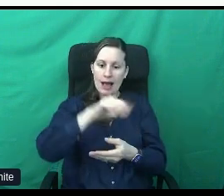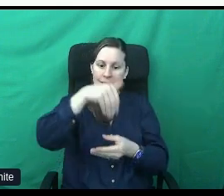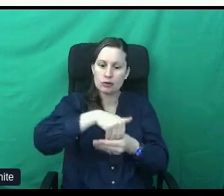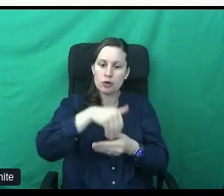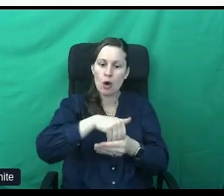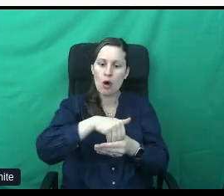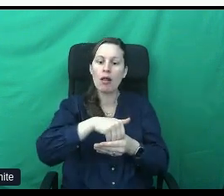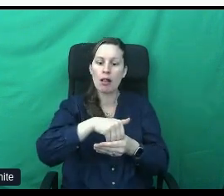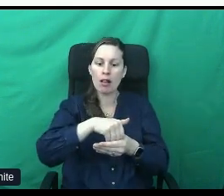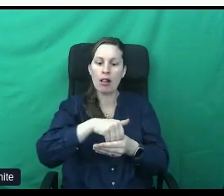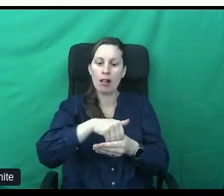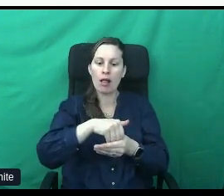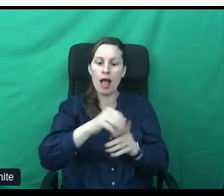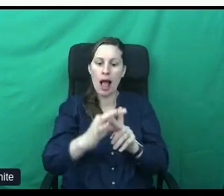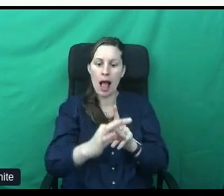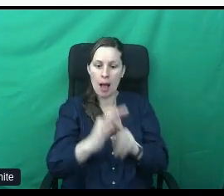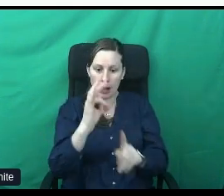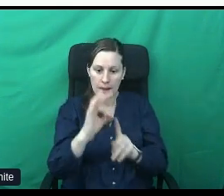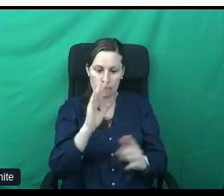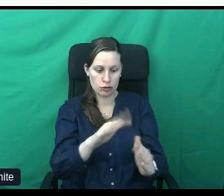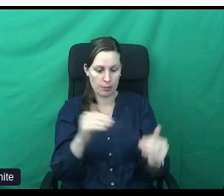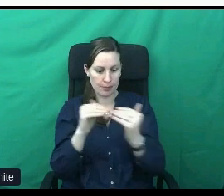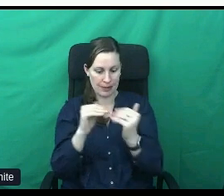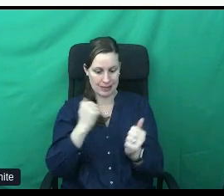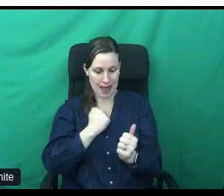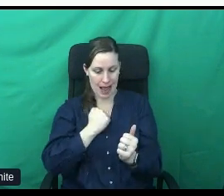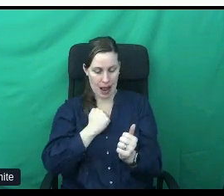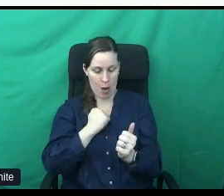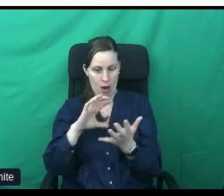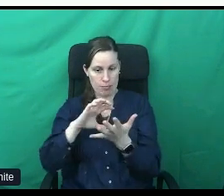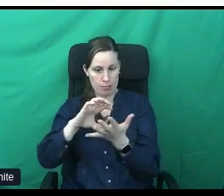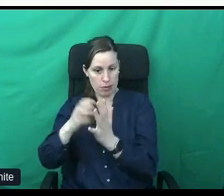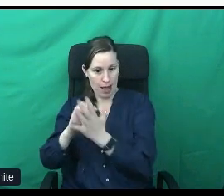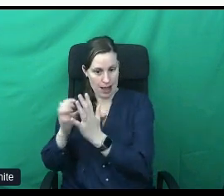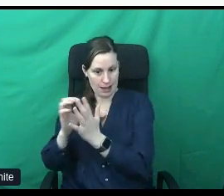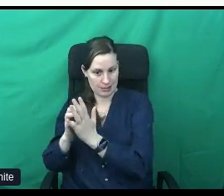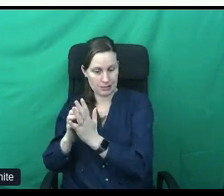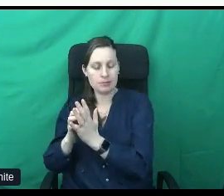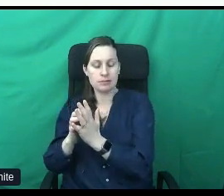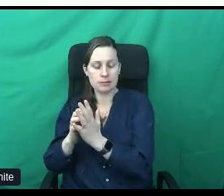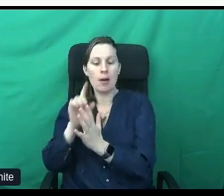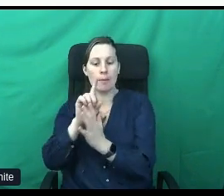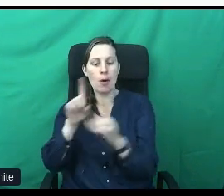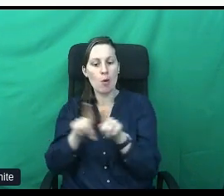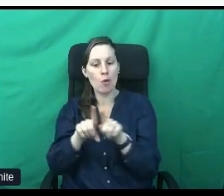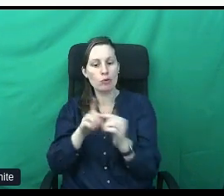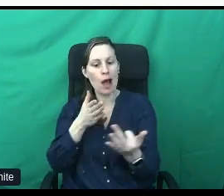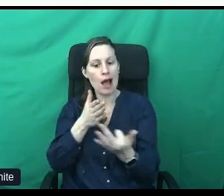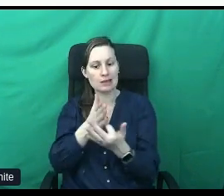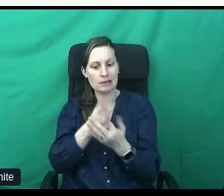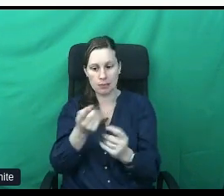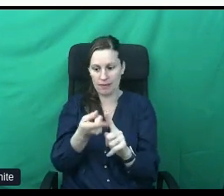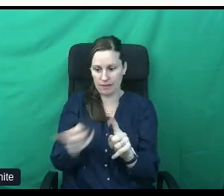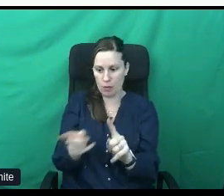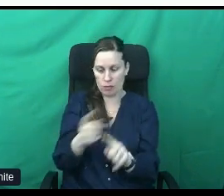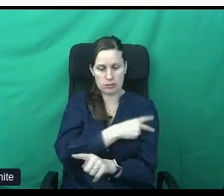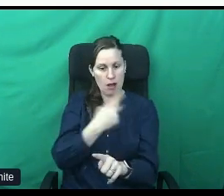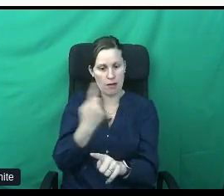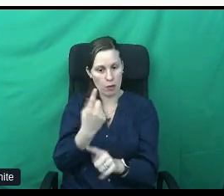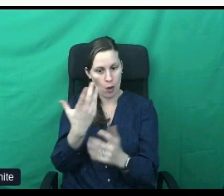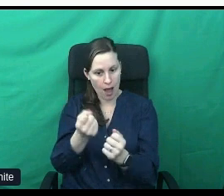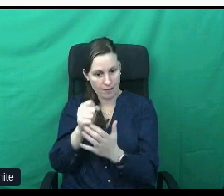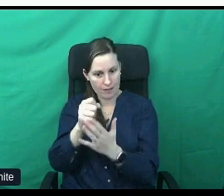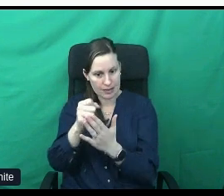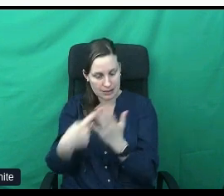applications not only meet our brand standards, but are also made accessible for our staff with disabilities or who